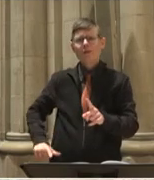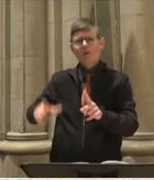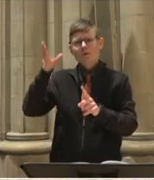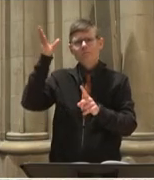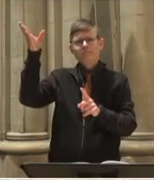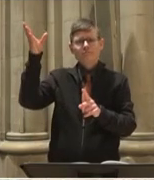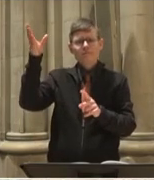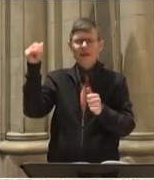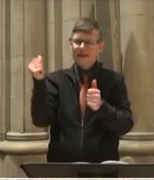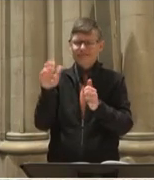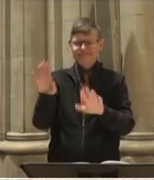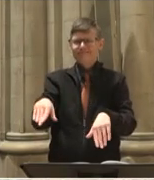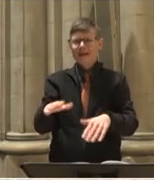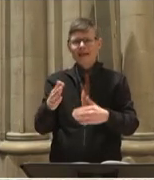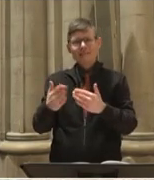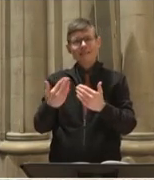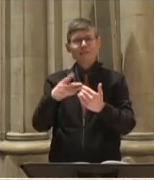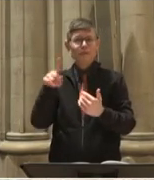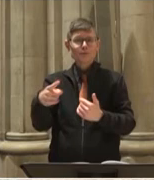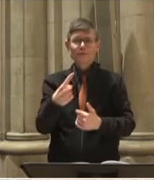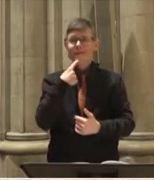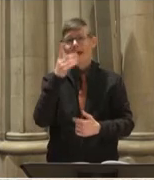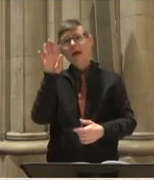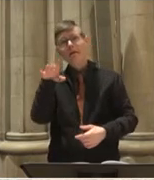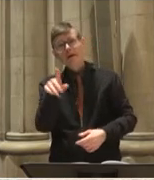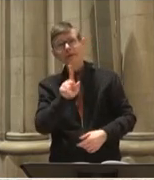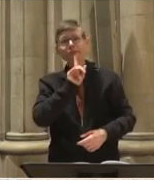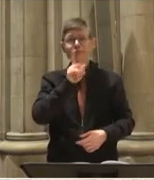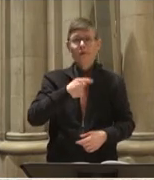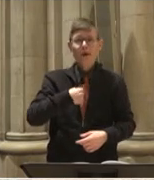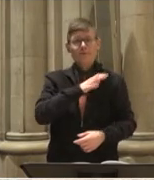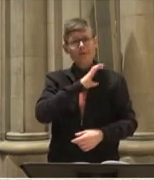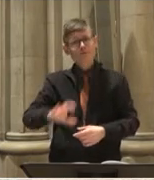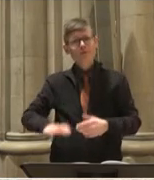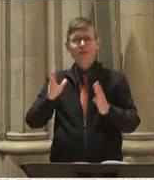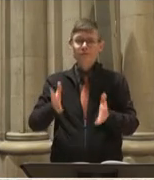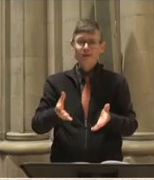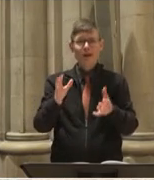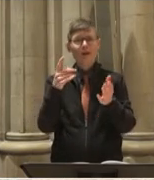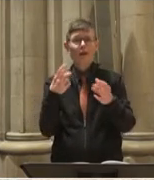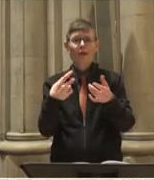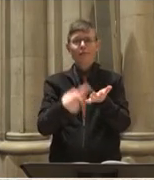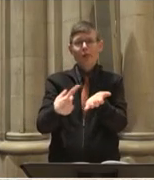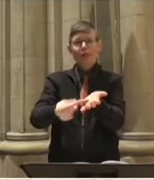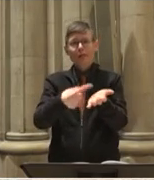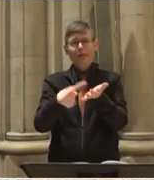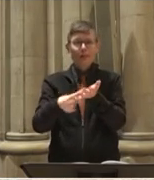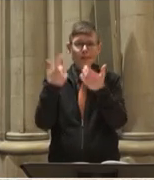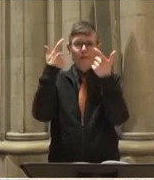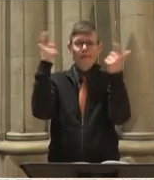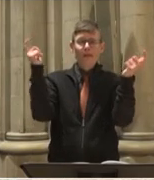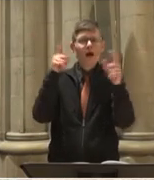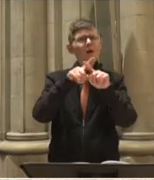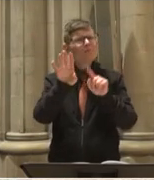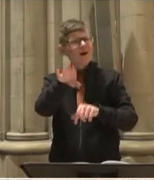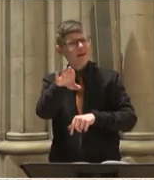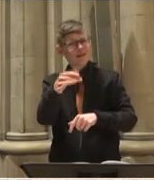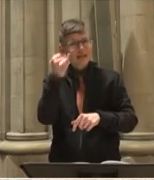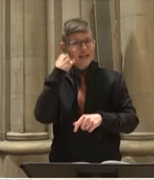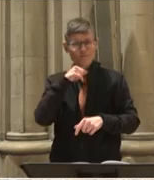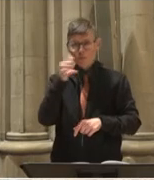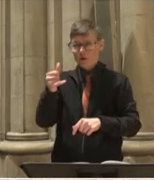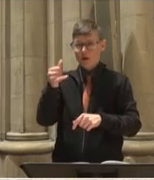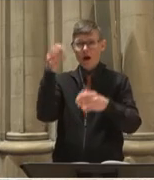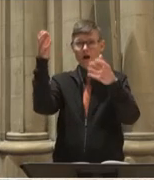said, "It's all too easy to say, sure, I'm a Christian and talk a big game. But if you are not putting that claim to